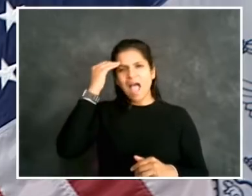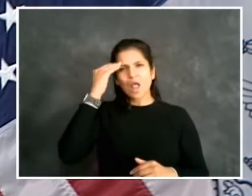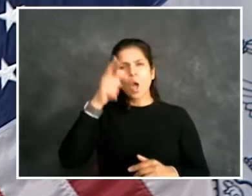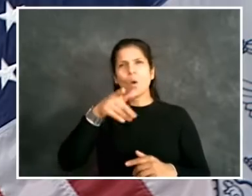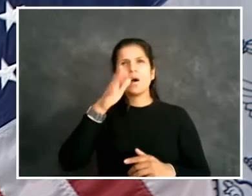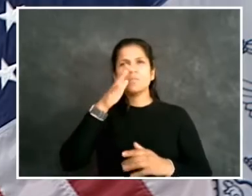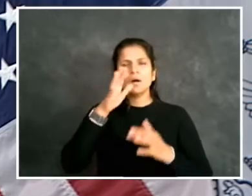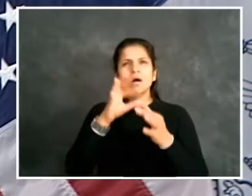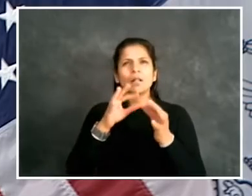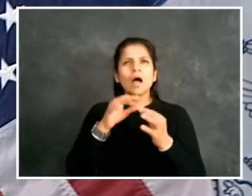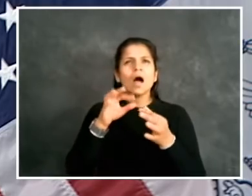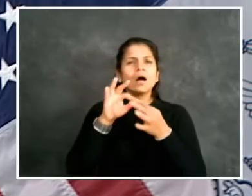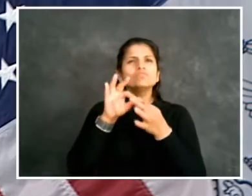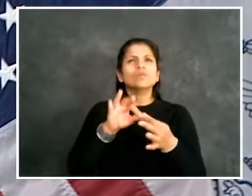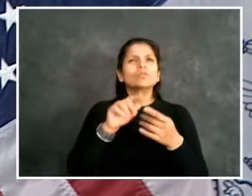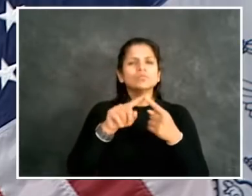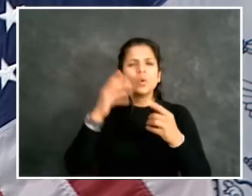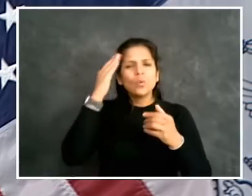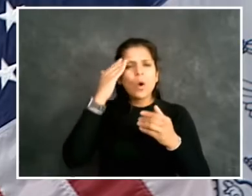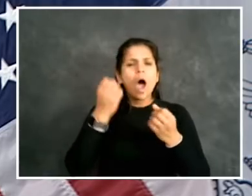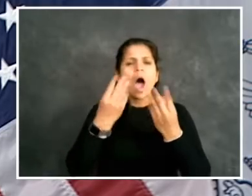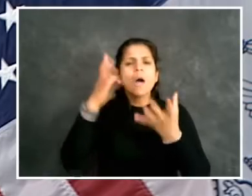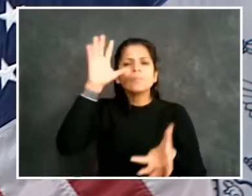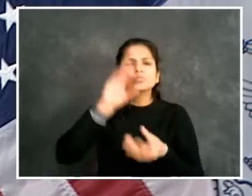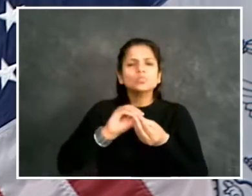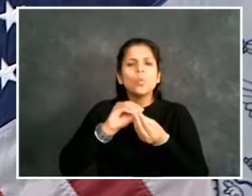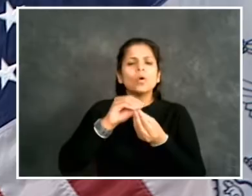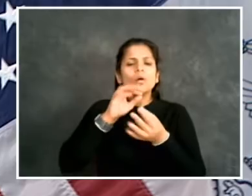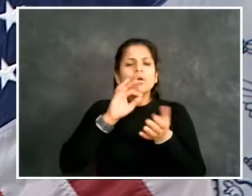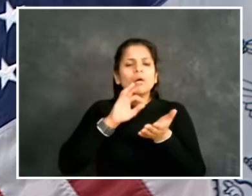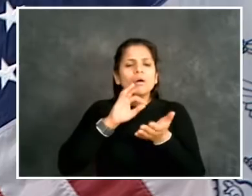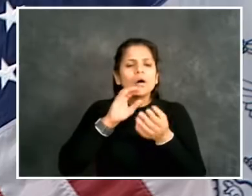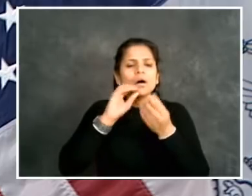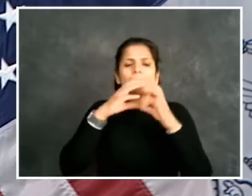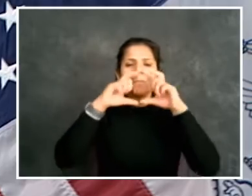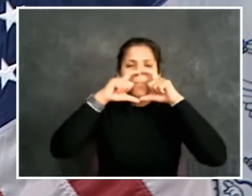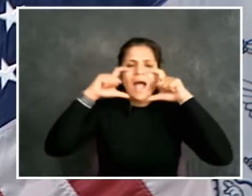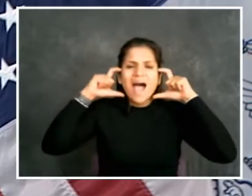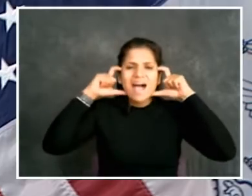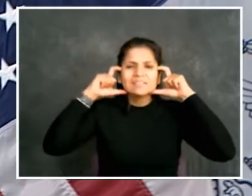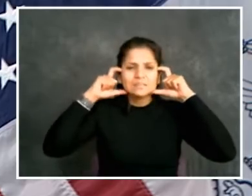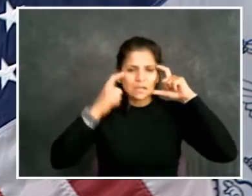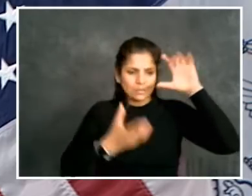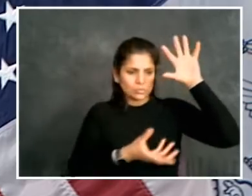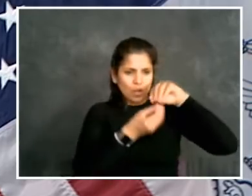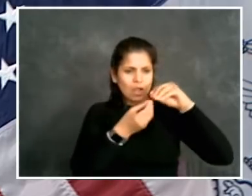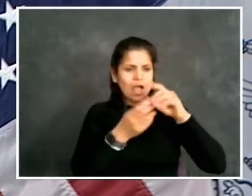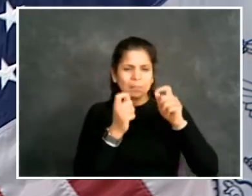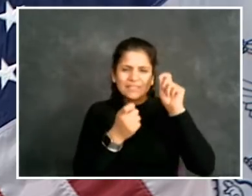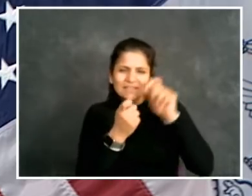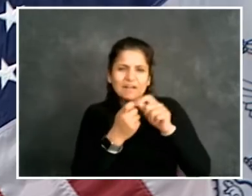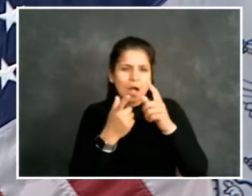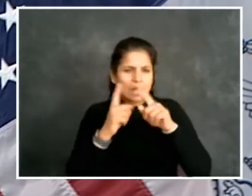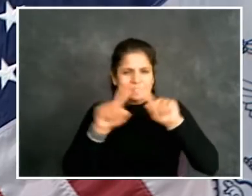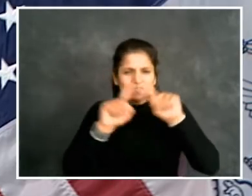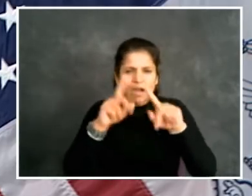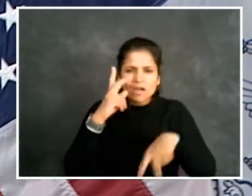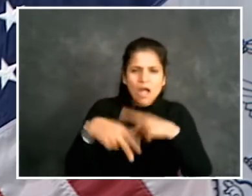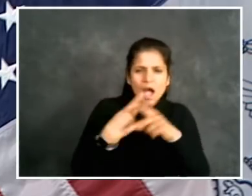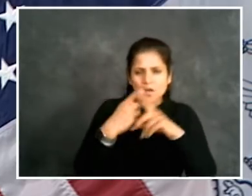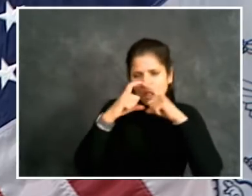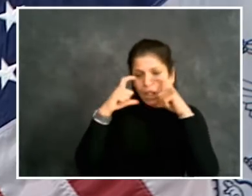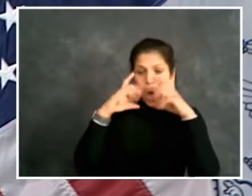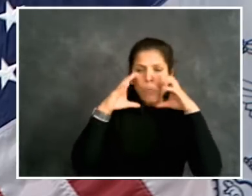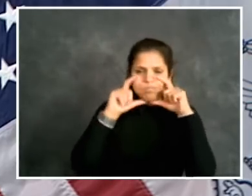to be reusable? I wanted to clarify if the 100,000 that are being distributed at city parks are part